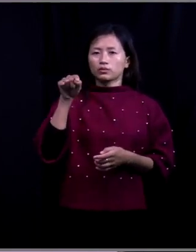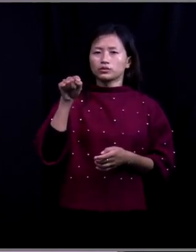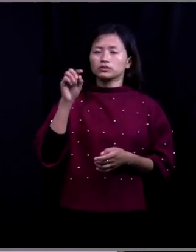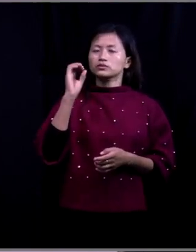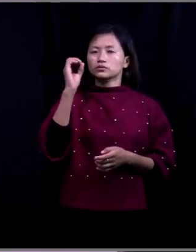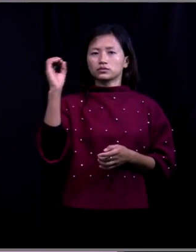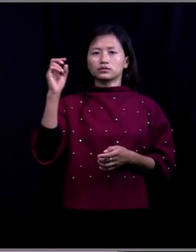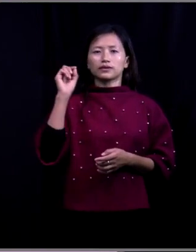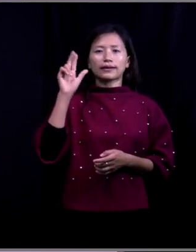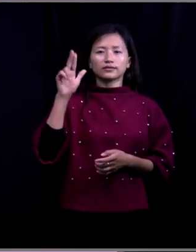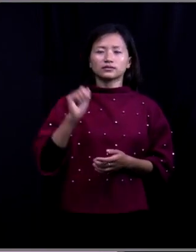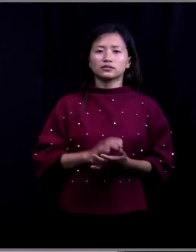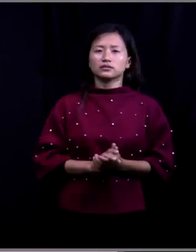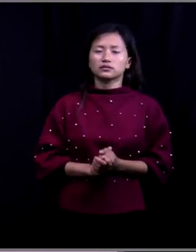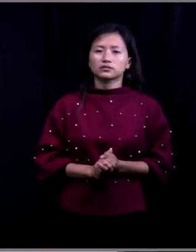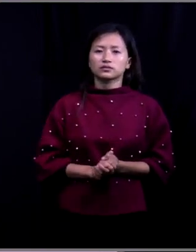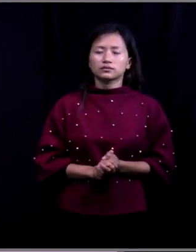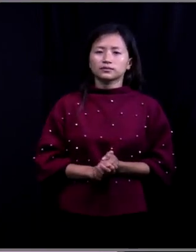1.008.